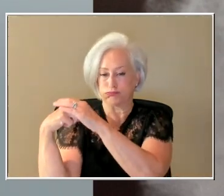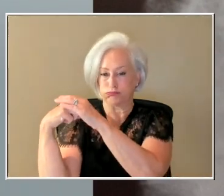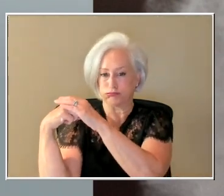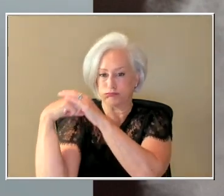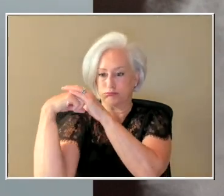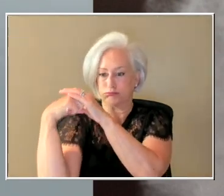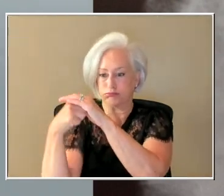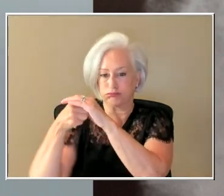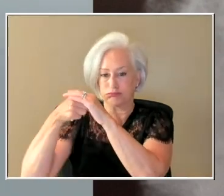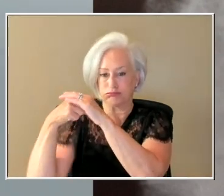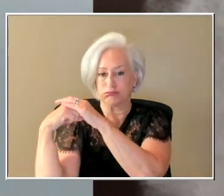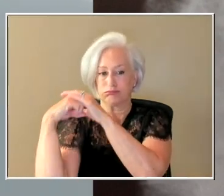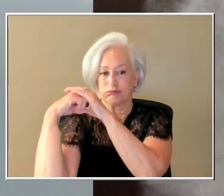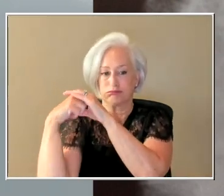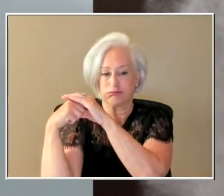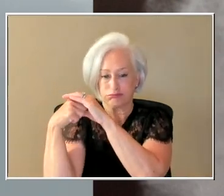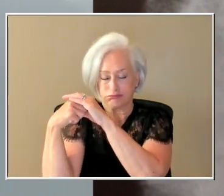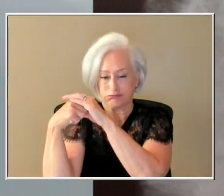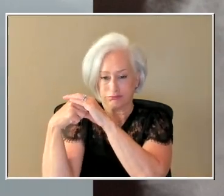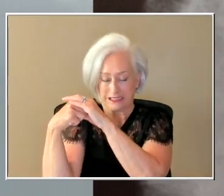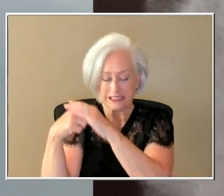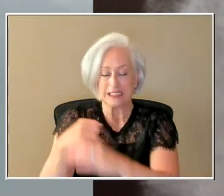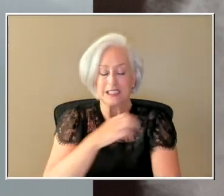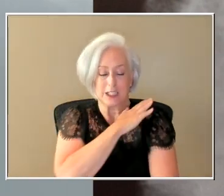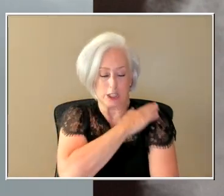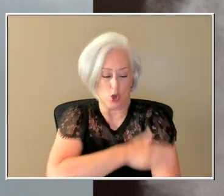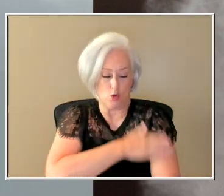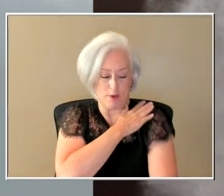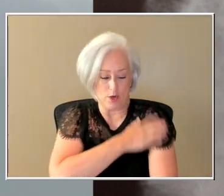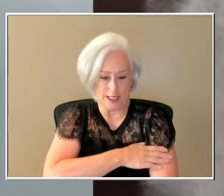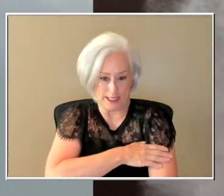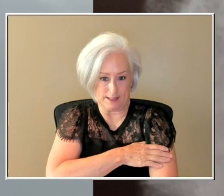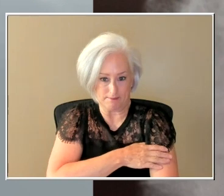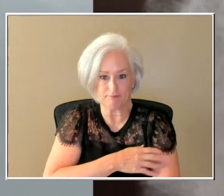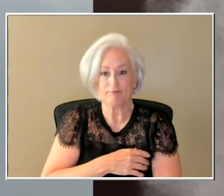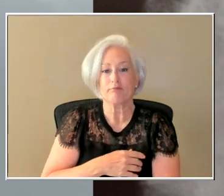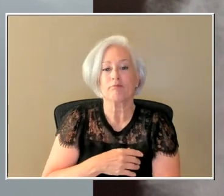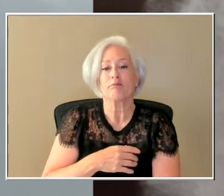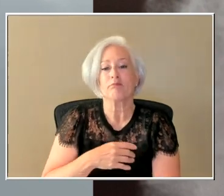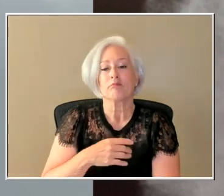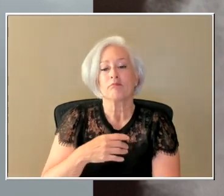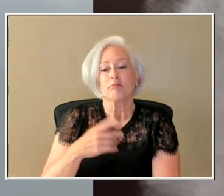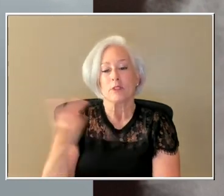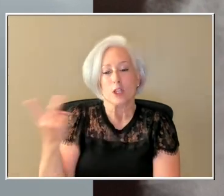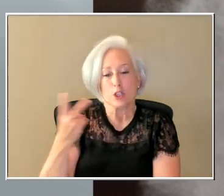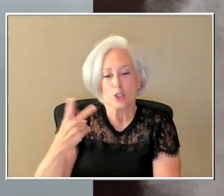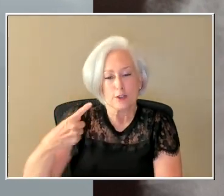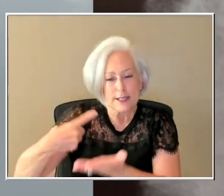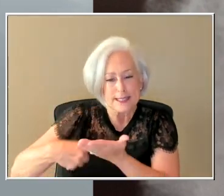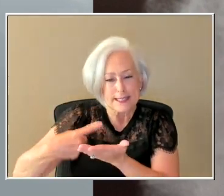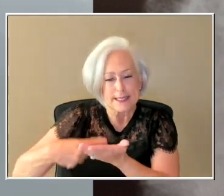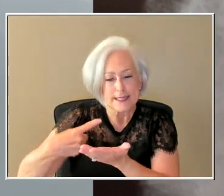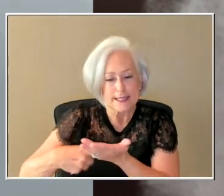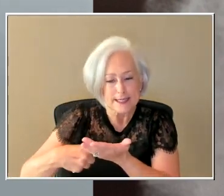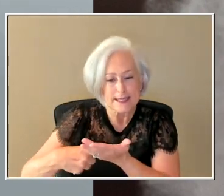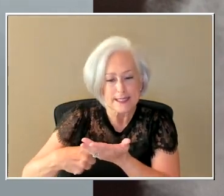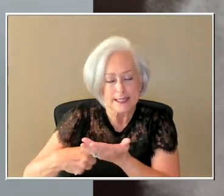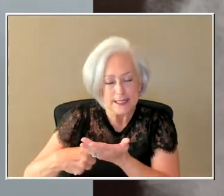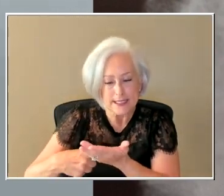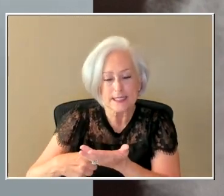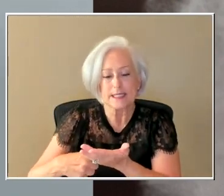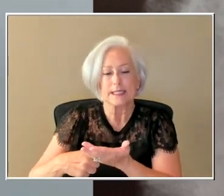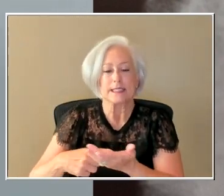the humerus, and that was a conversation that Dr. Rosenthal and I had, because his hesitation was putting that